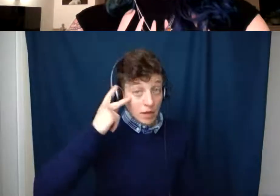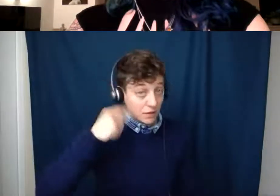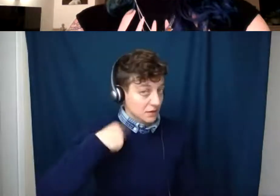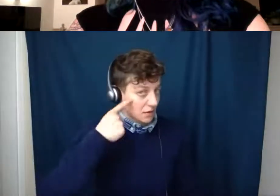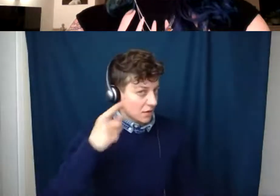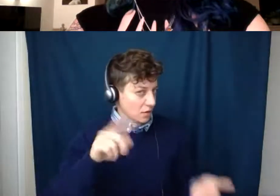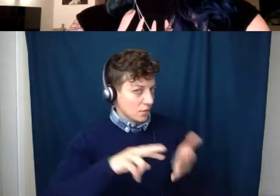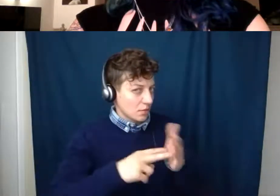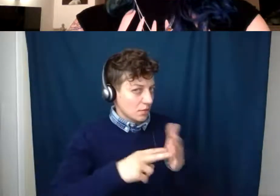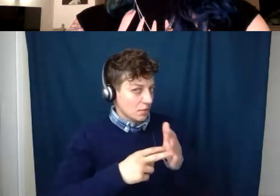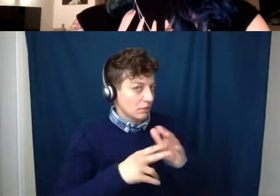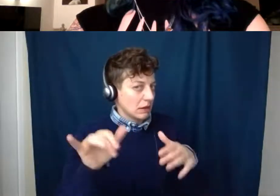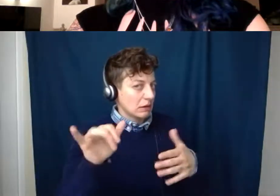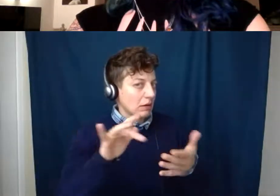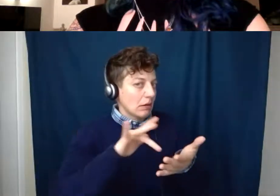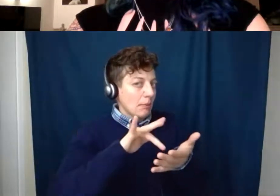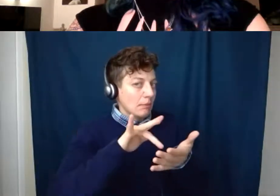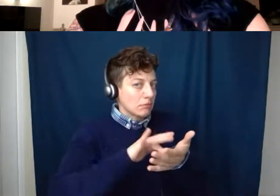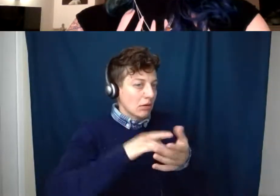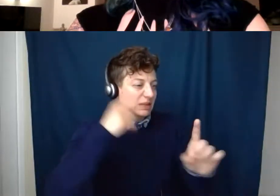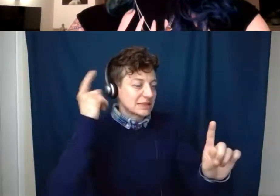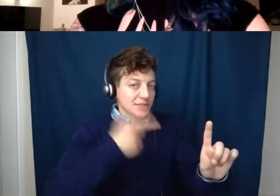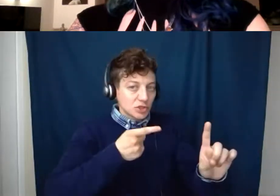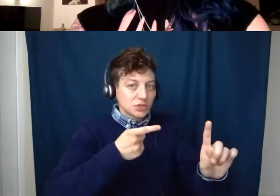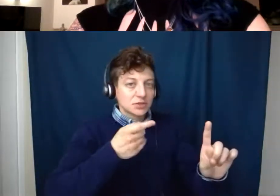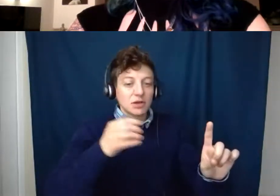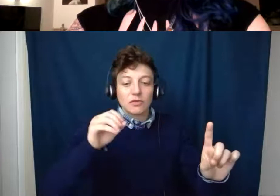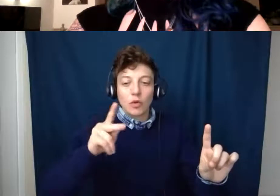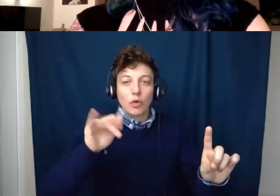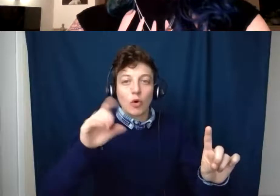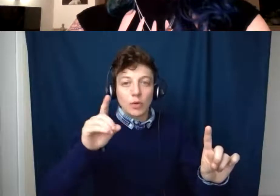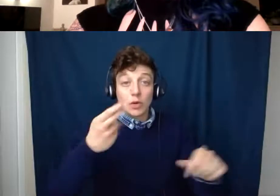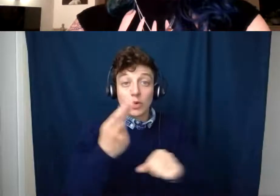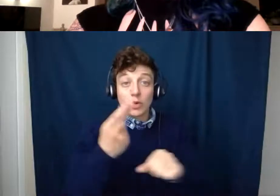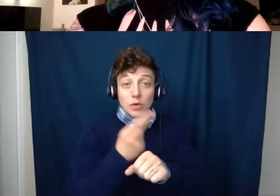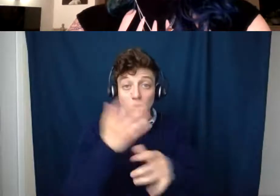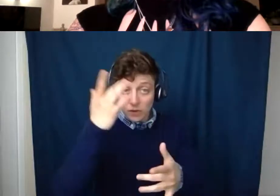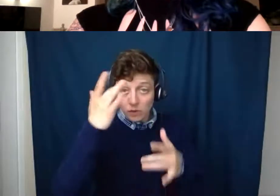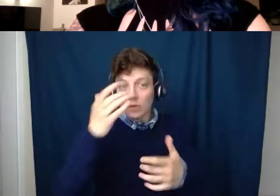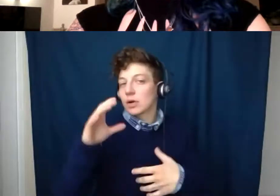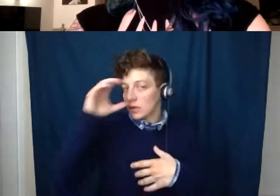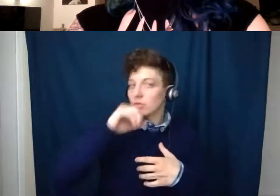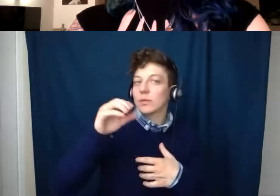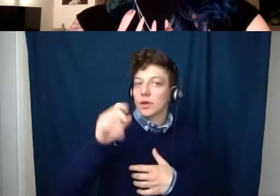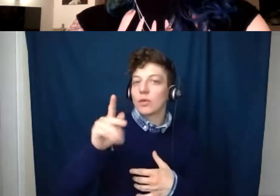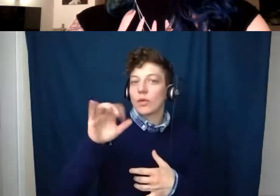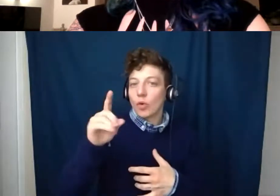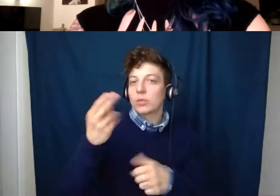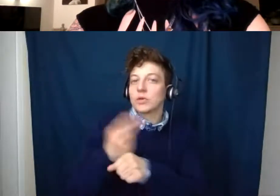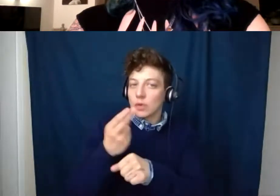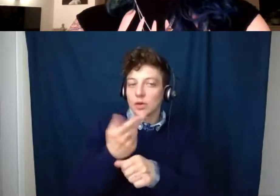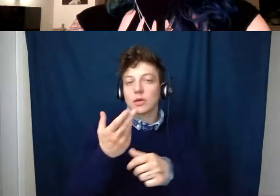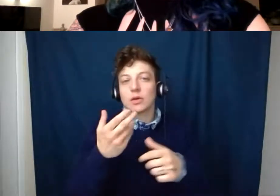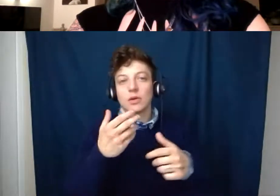kind of like the medicalization of, opioid use disorder, assuming that opioid use is bad or substance use